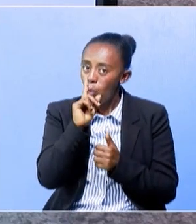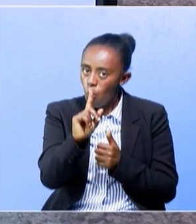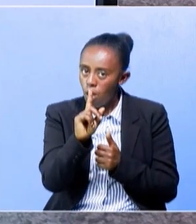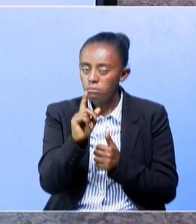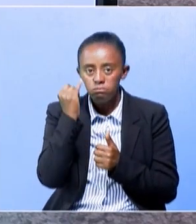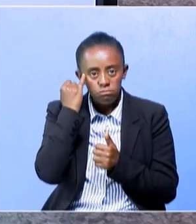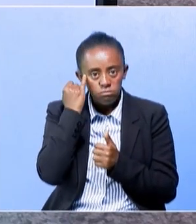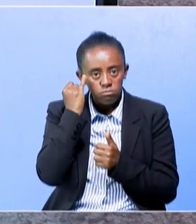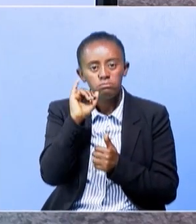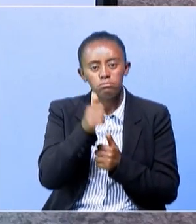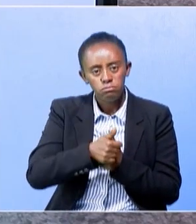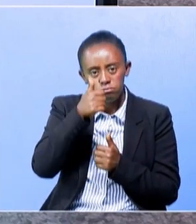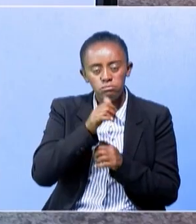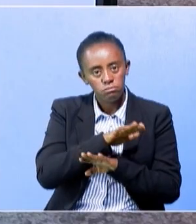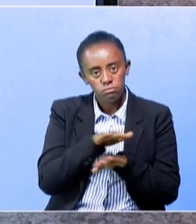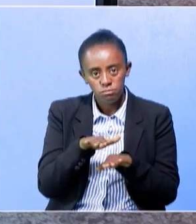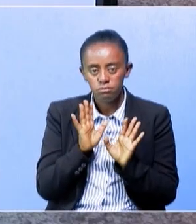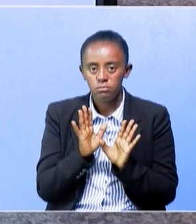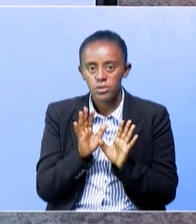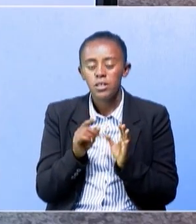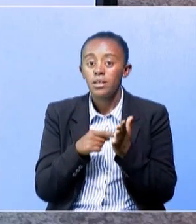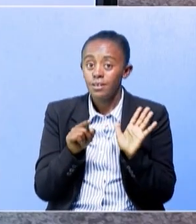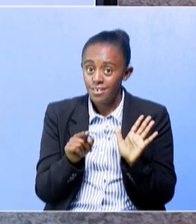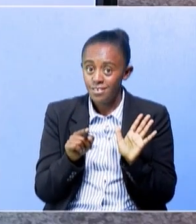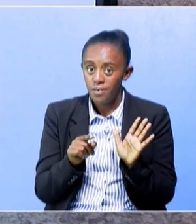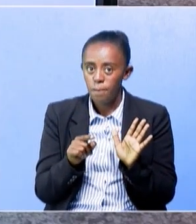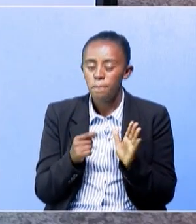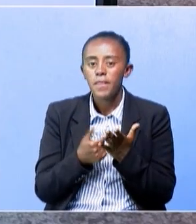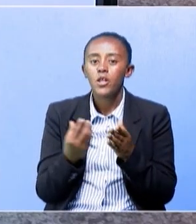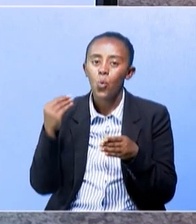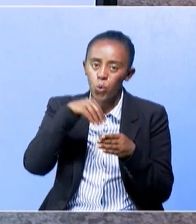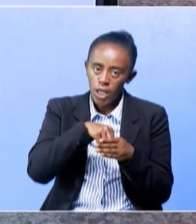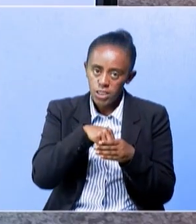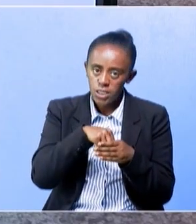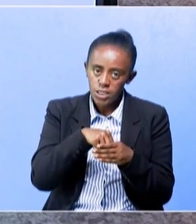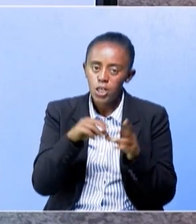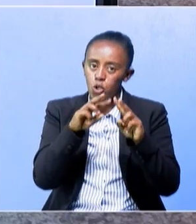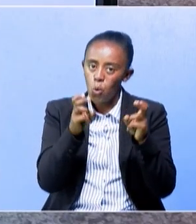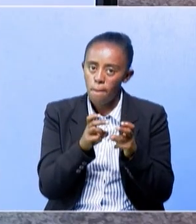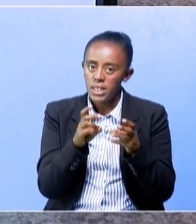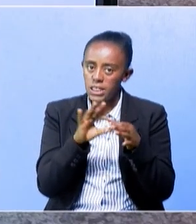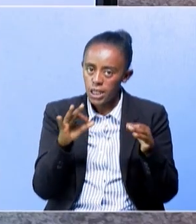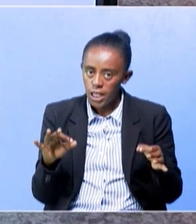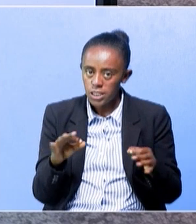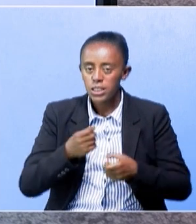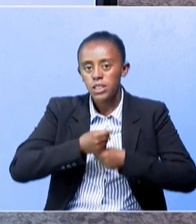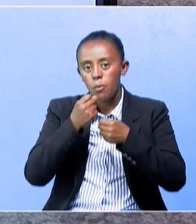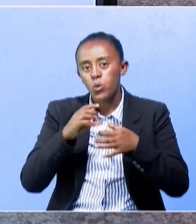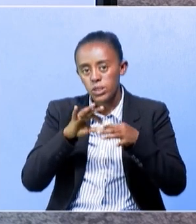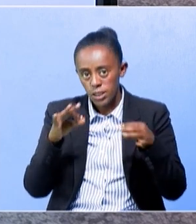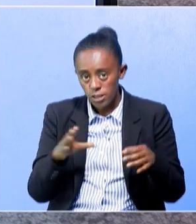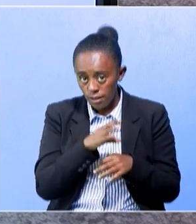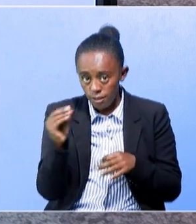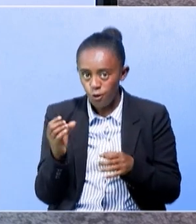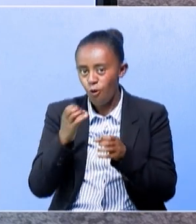one main idea. Is it clear? And also, it contains topic sentence, supporting